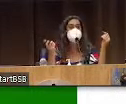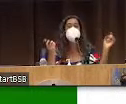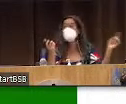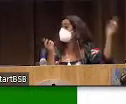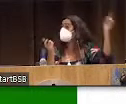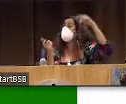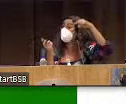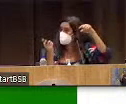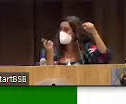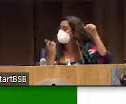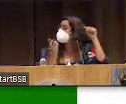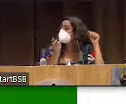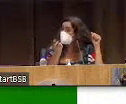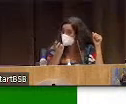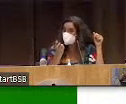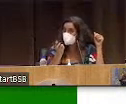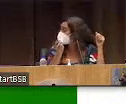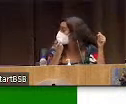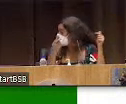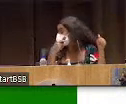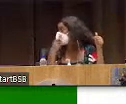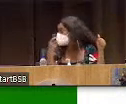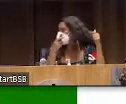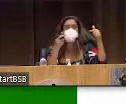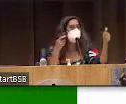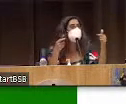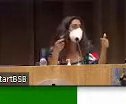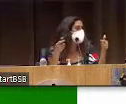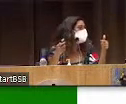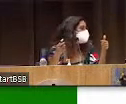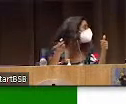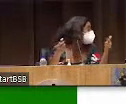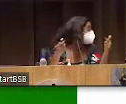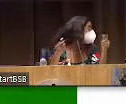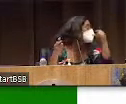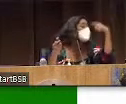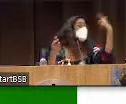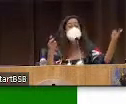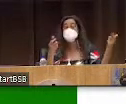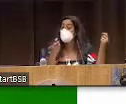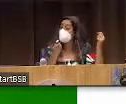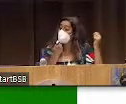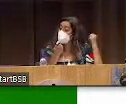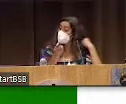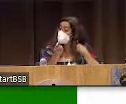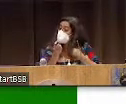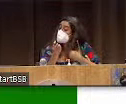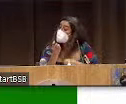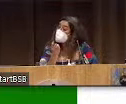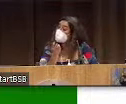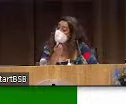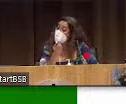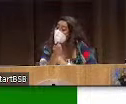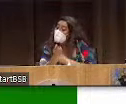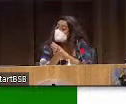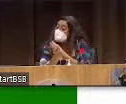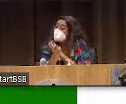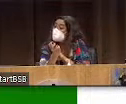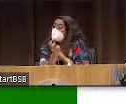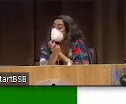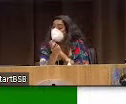of them were admitted, but outside of the hospital.